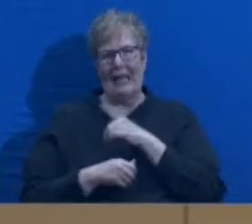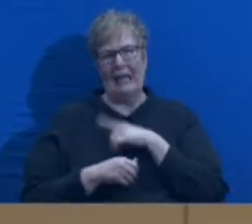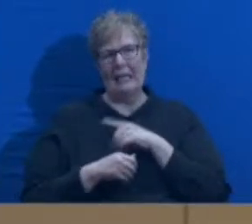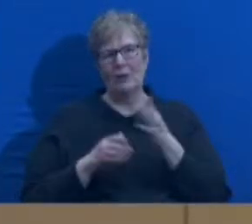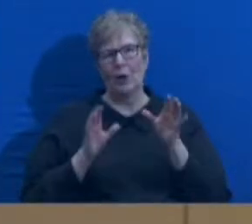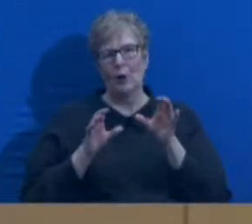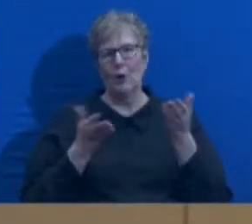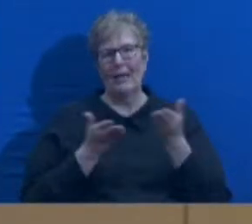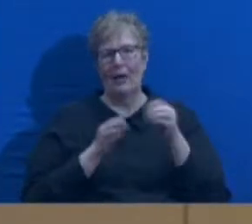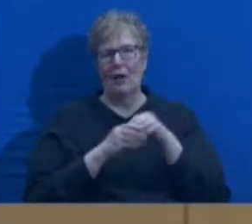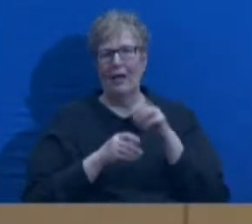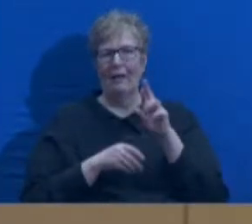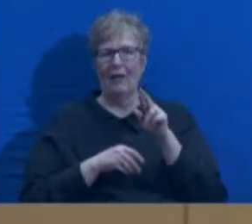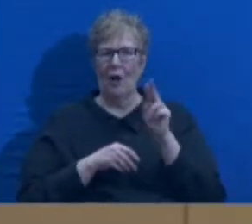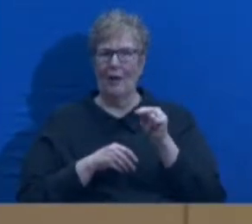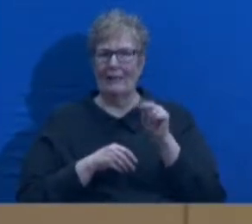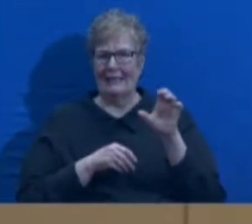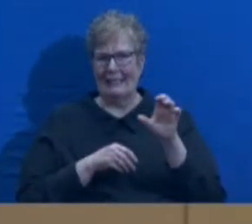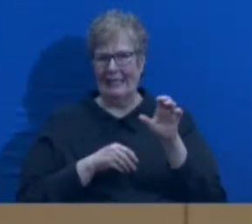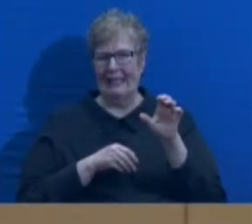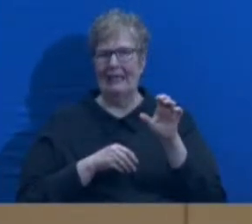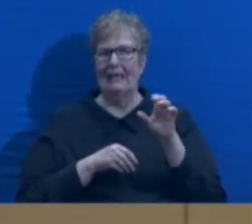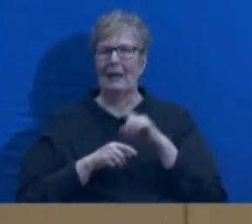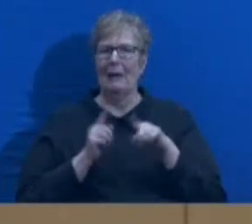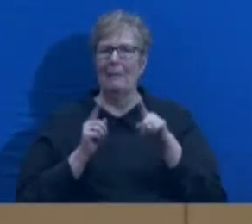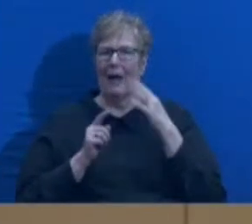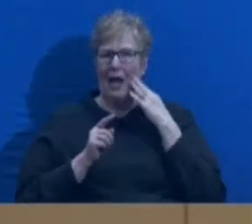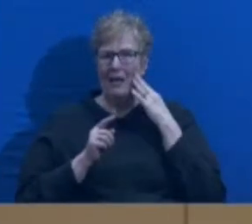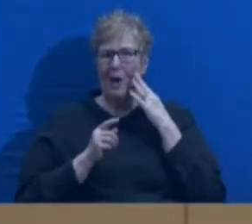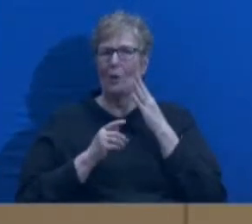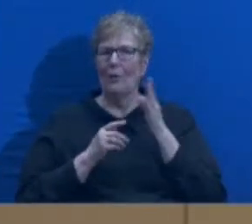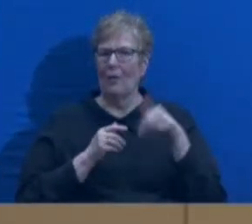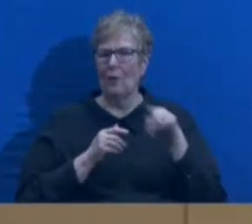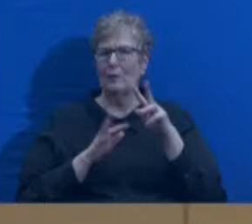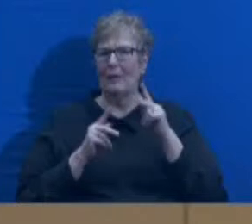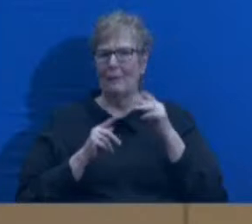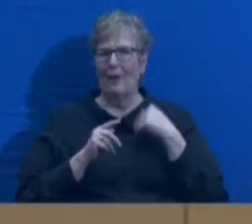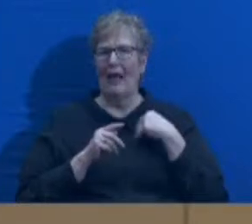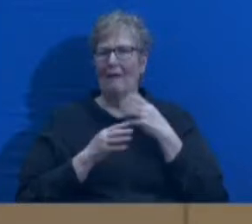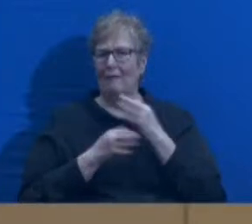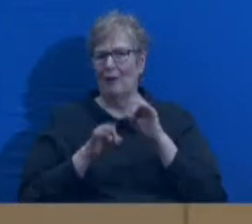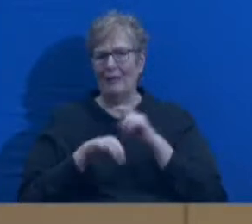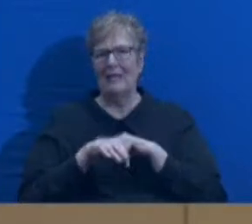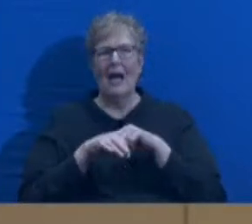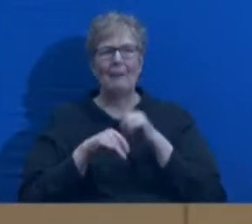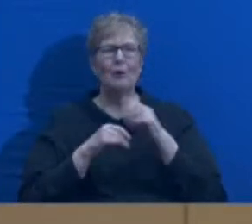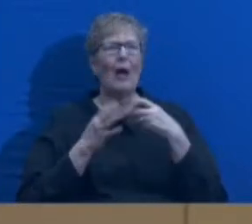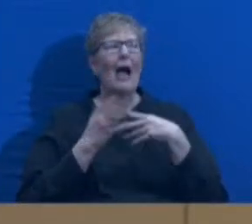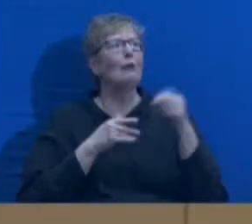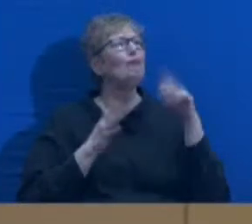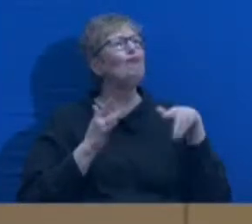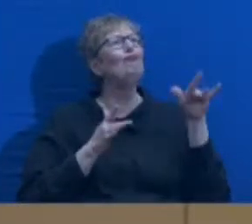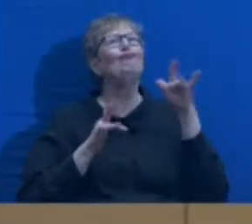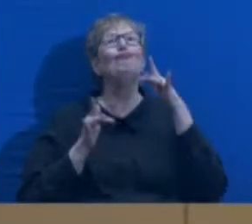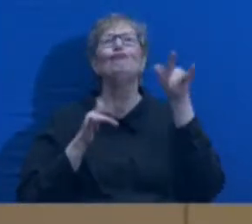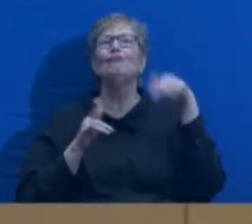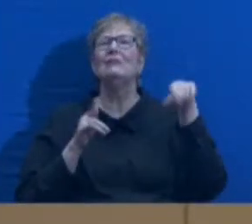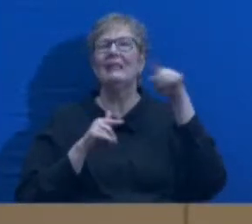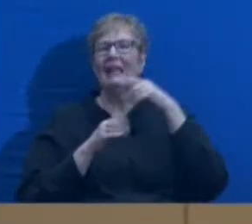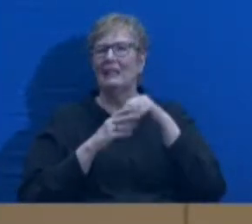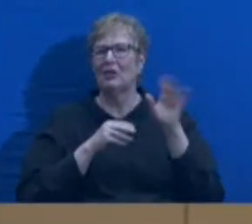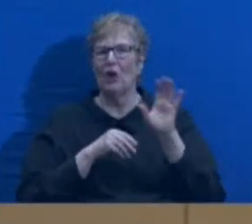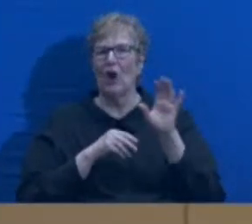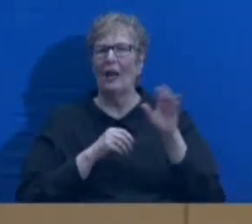they're at the actual convention, but I know they do have some freedom to explore Charlotte and visit some nearby